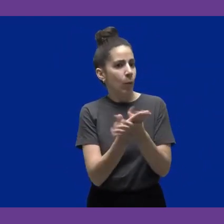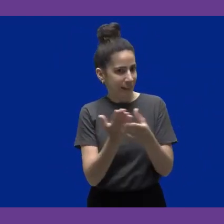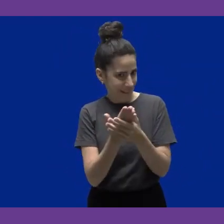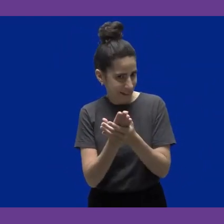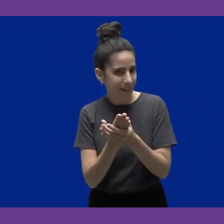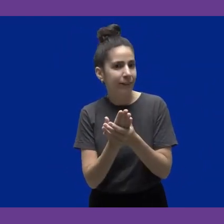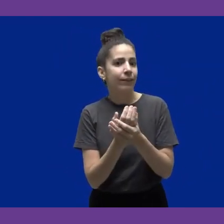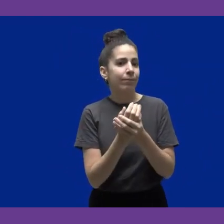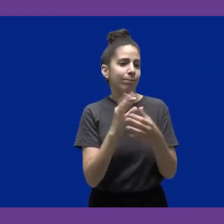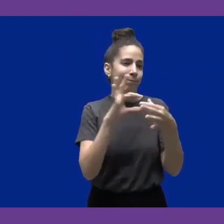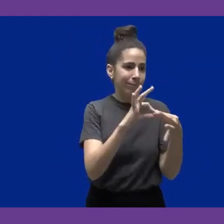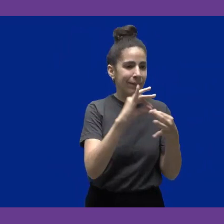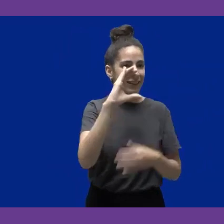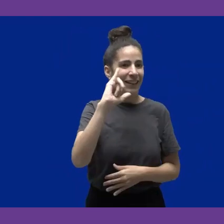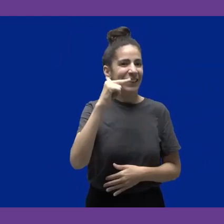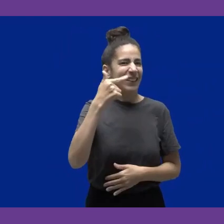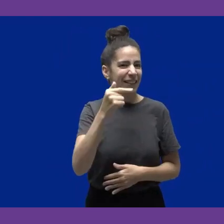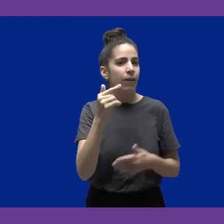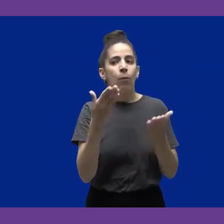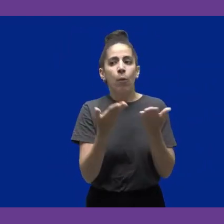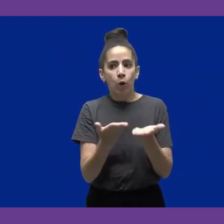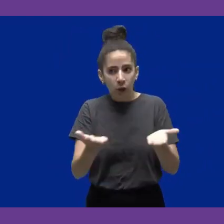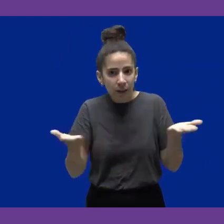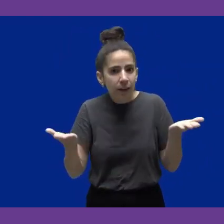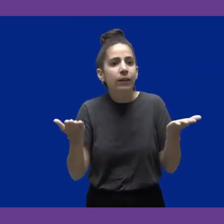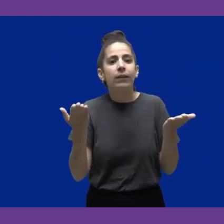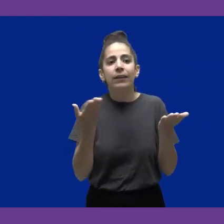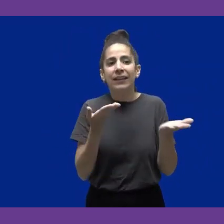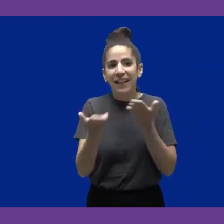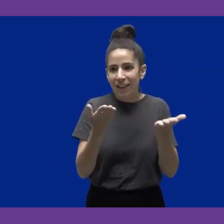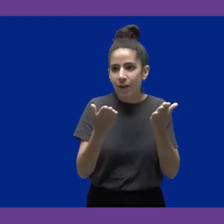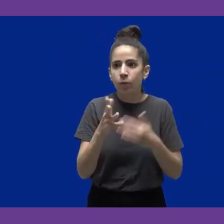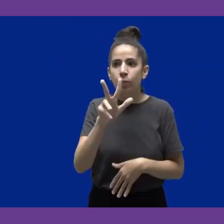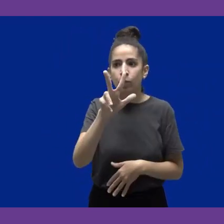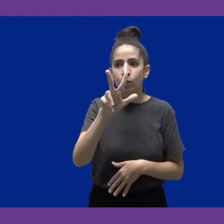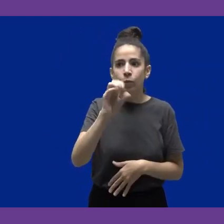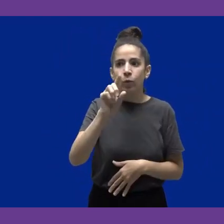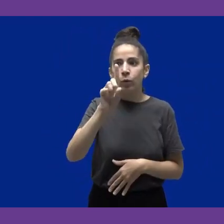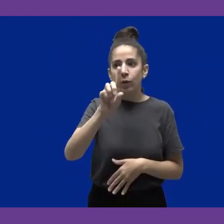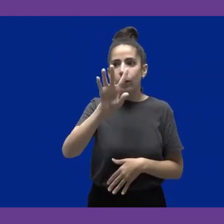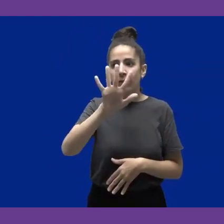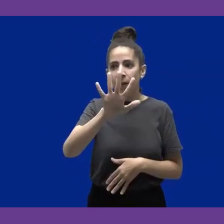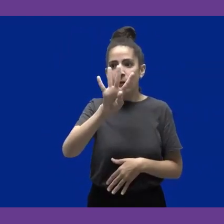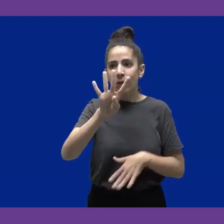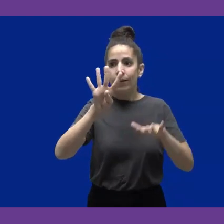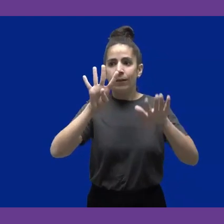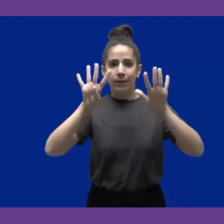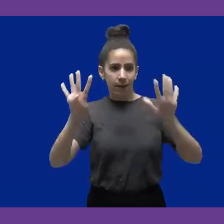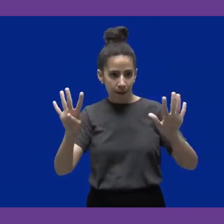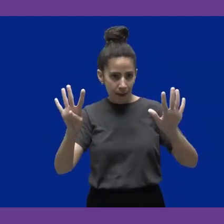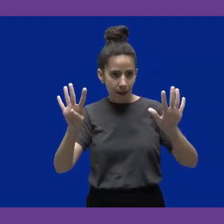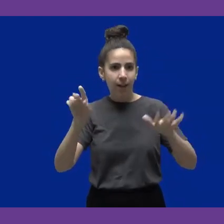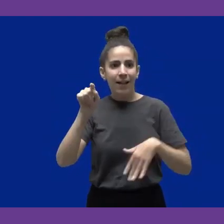edition is for many years ago. Then we have a revision of a technical report that is going to deal on accessibility